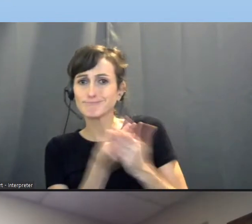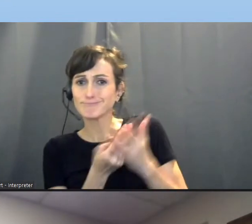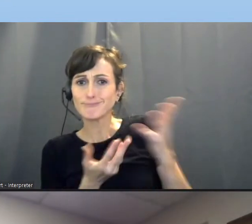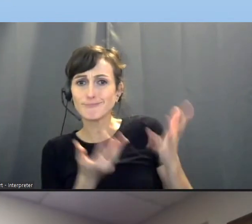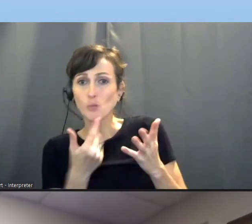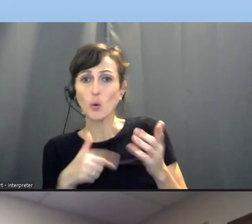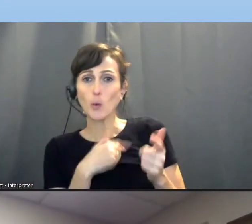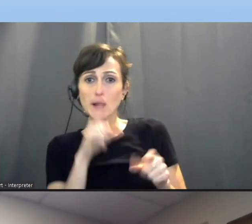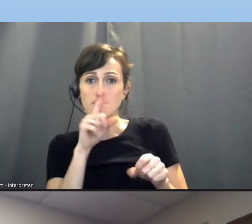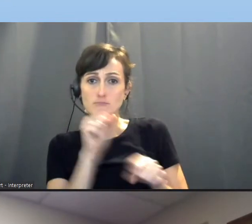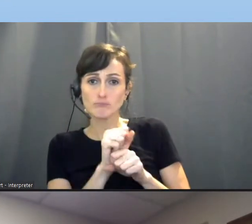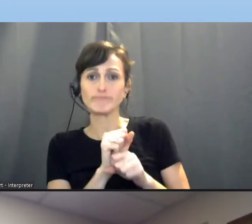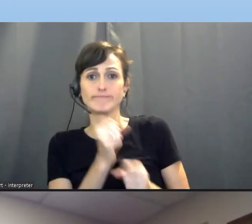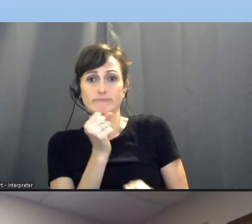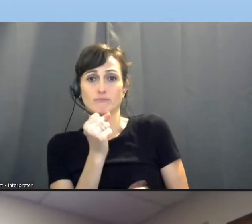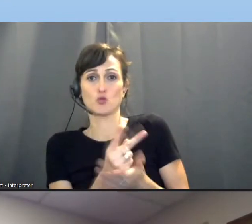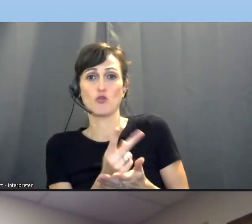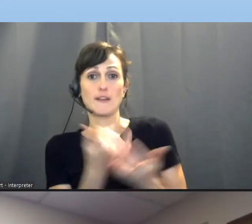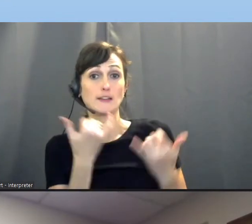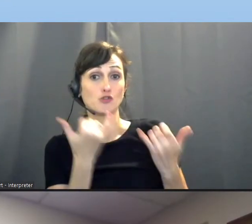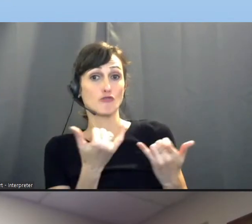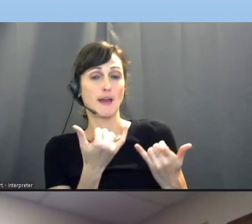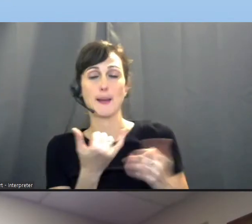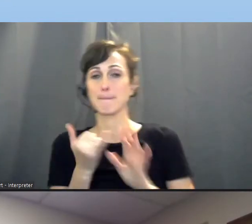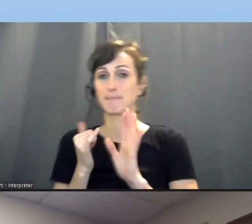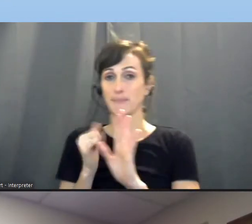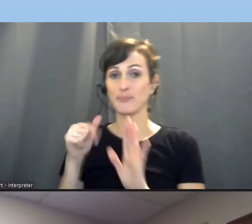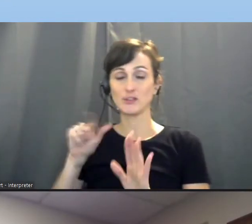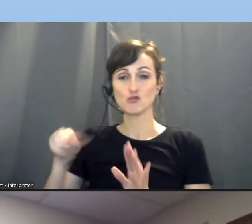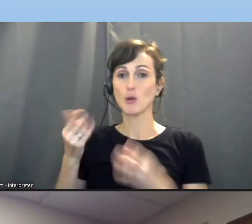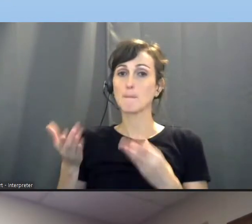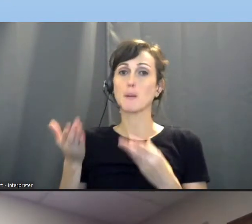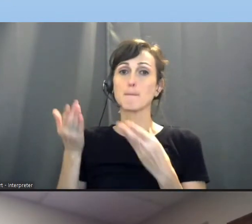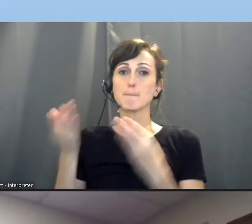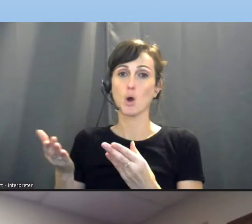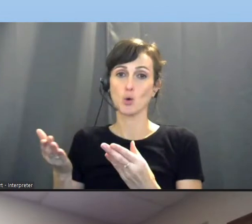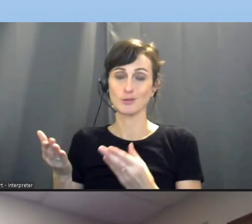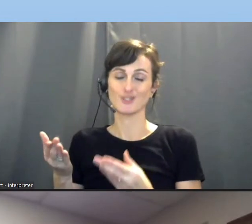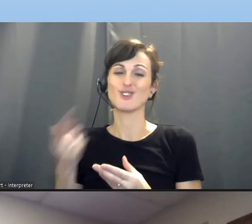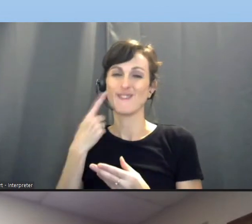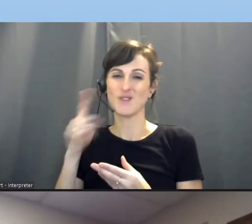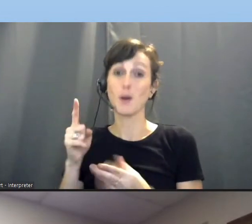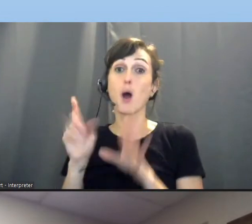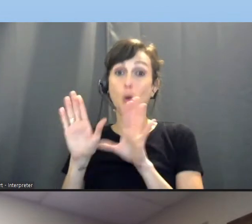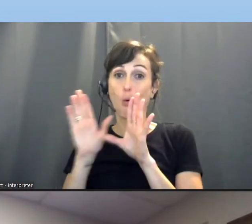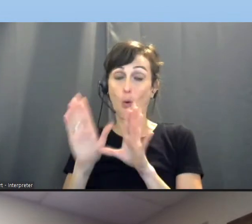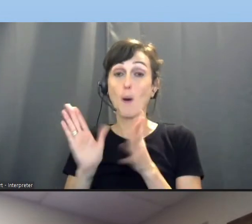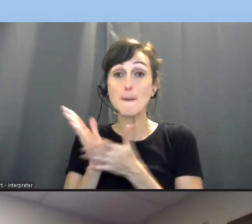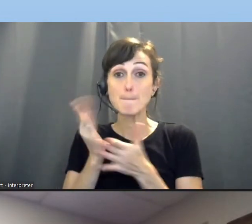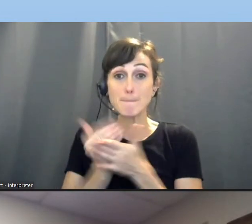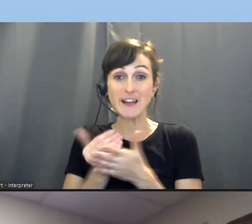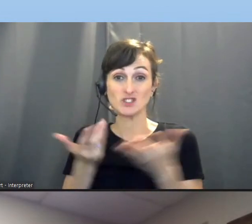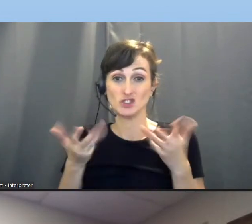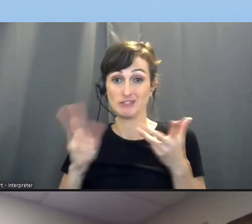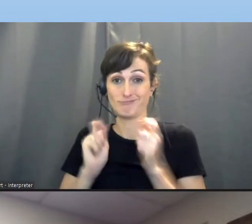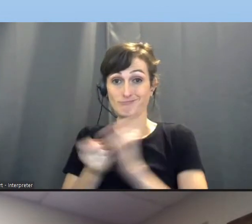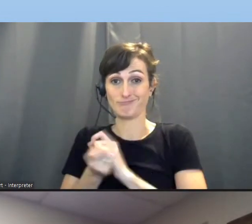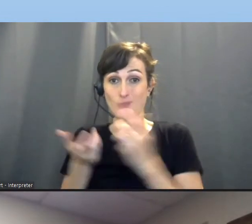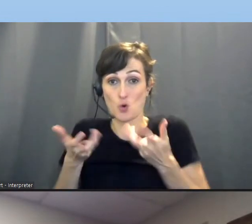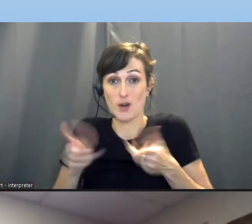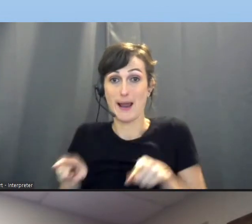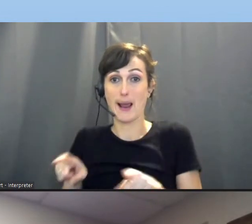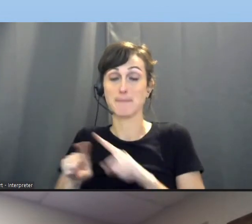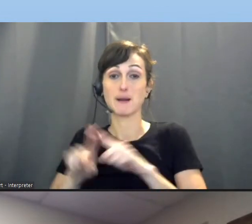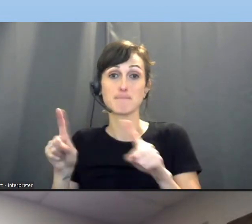today? This is just the proposal for the budget amendments already happened. Just the proposal didn't run